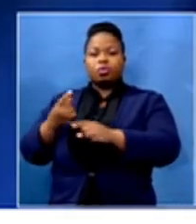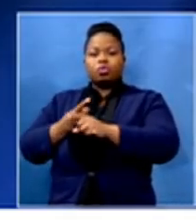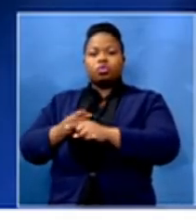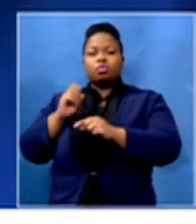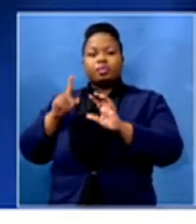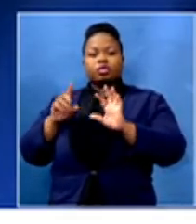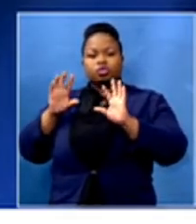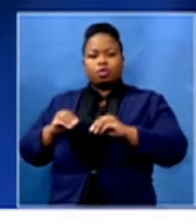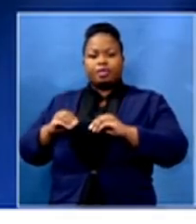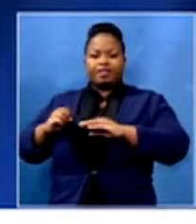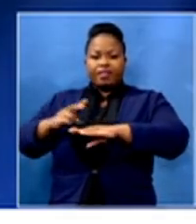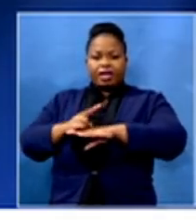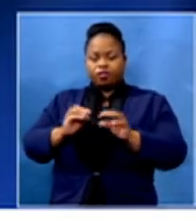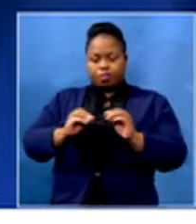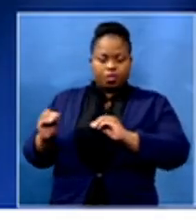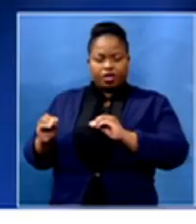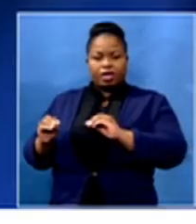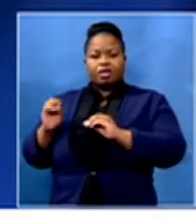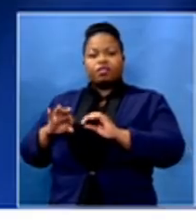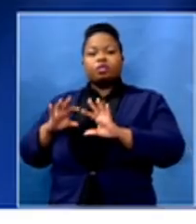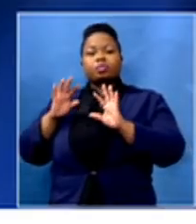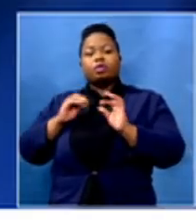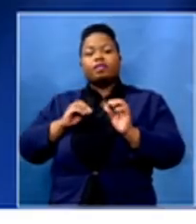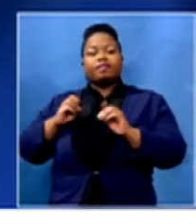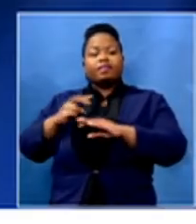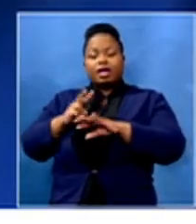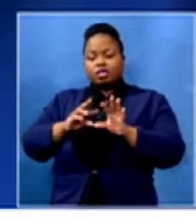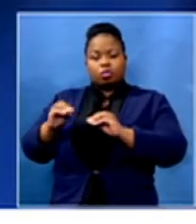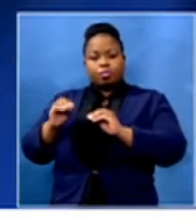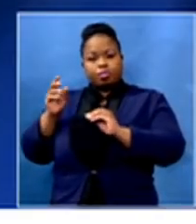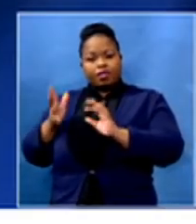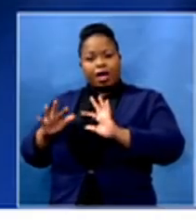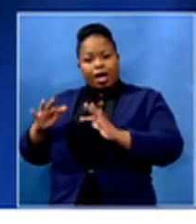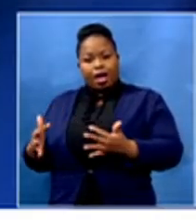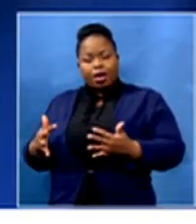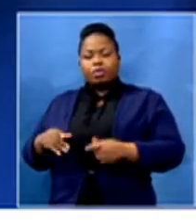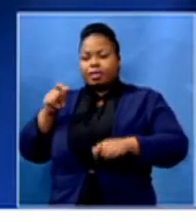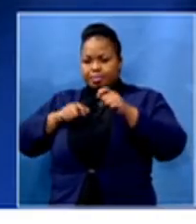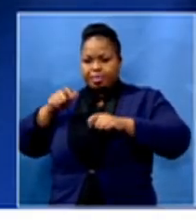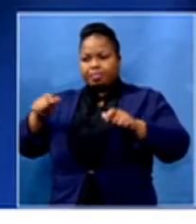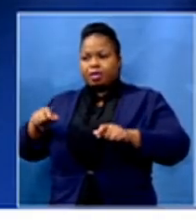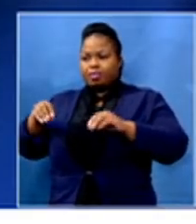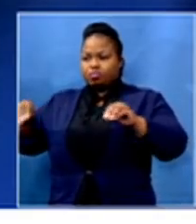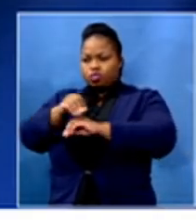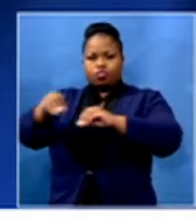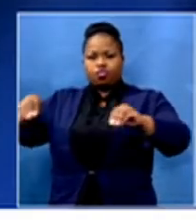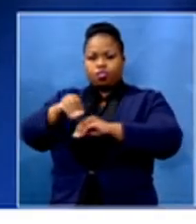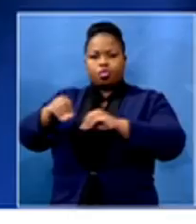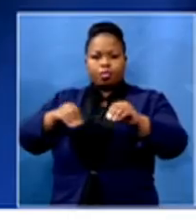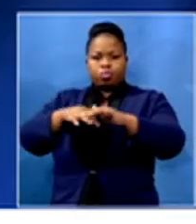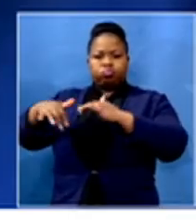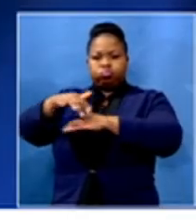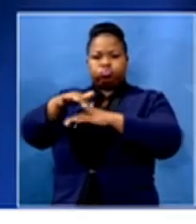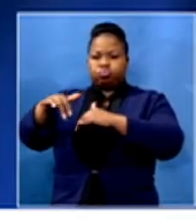moving. To stop the virus from moving, you must stop people from moving, because it moves from person